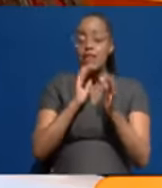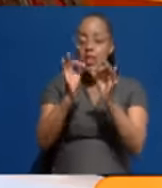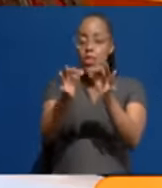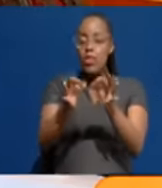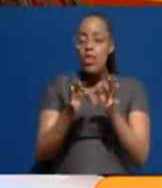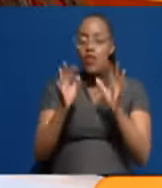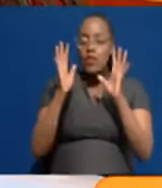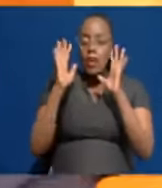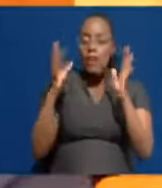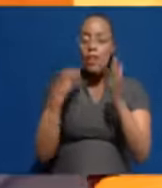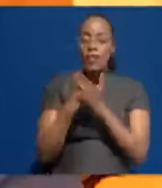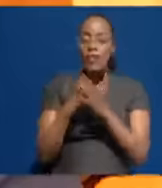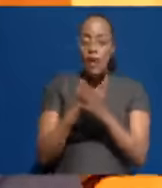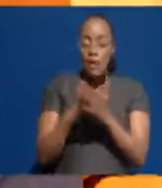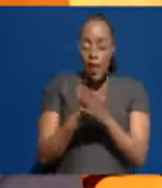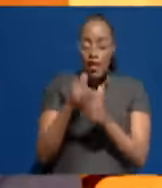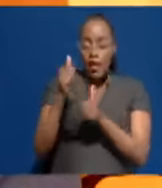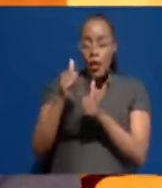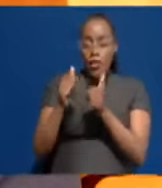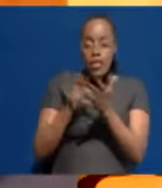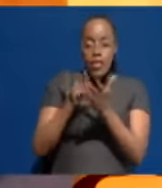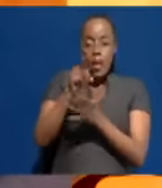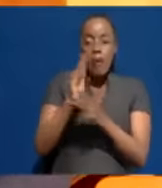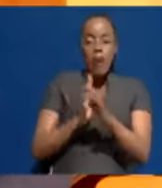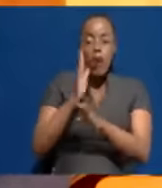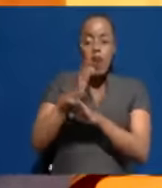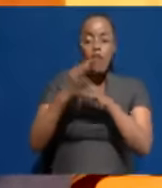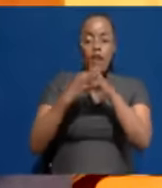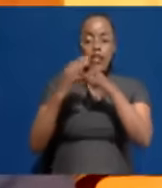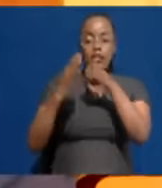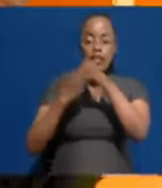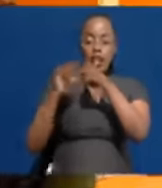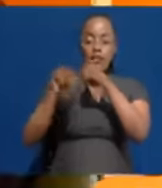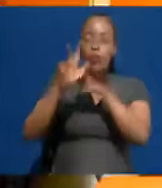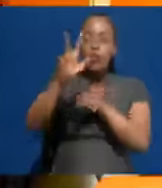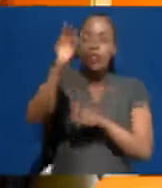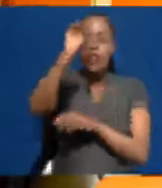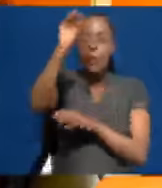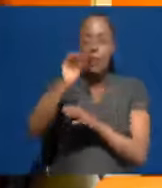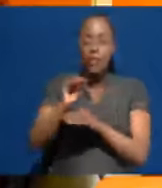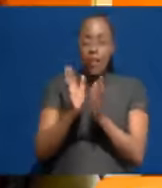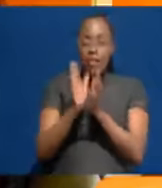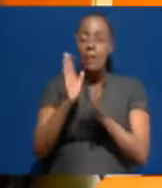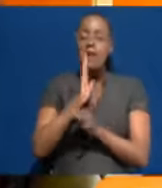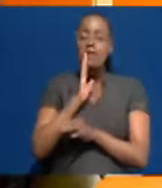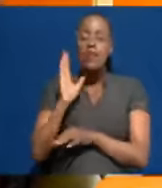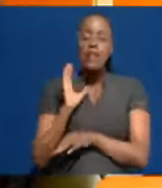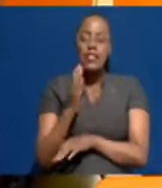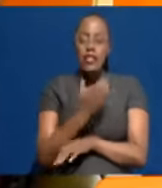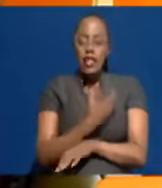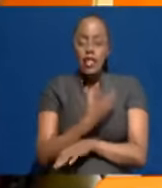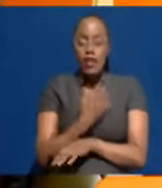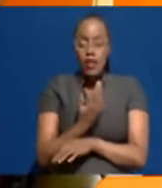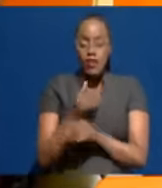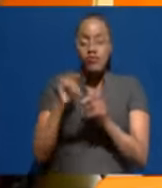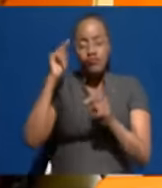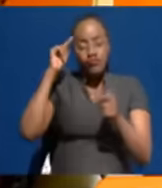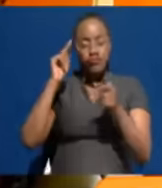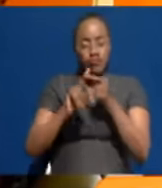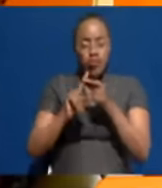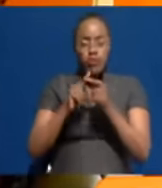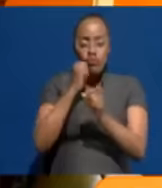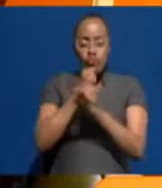the biggest chunk of Kenya's expenditure at over 89.3%. The Public Debt Committee intends to conduct a